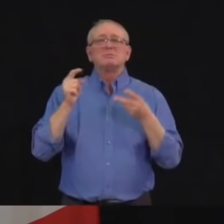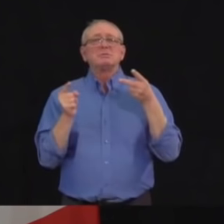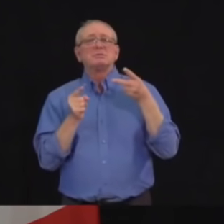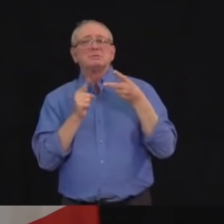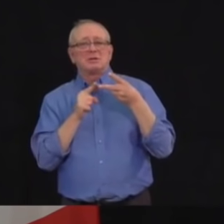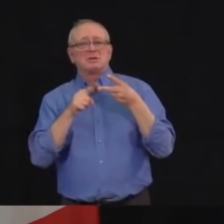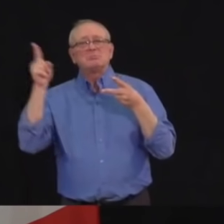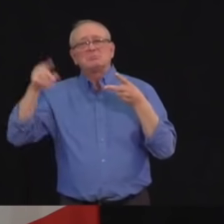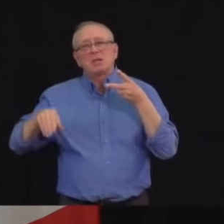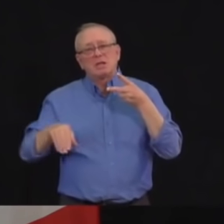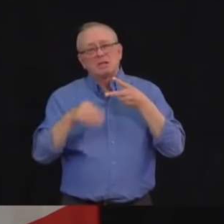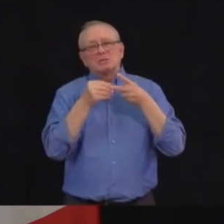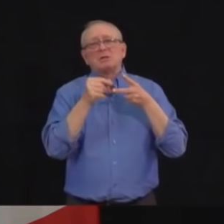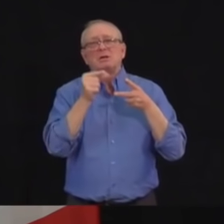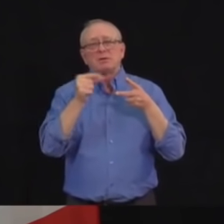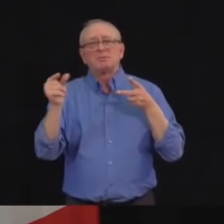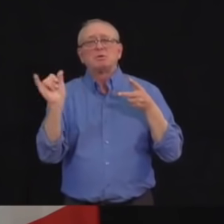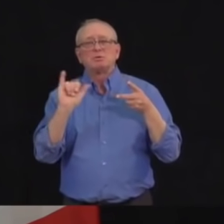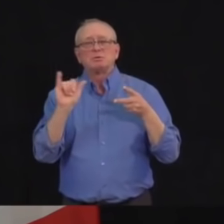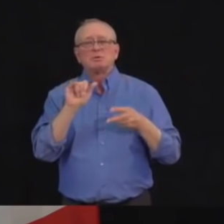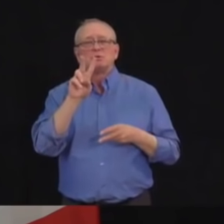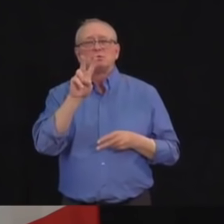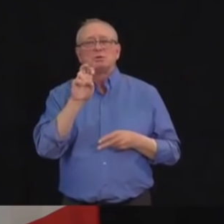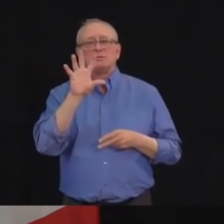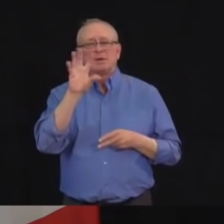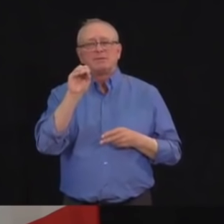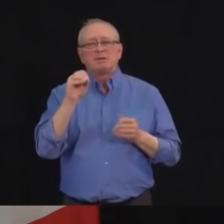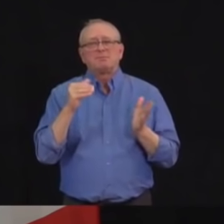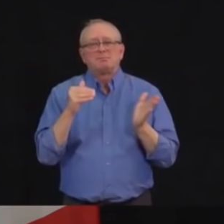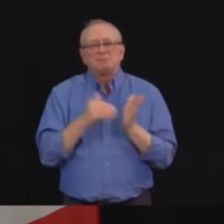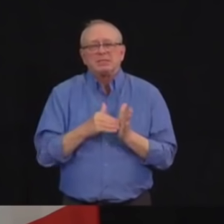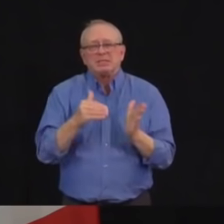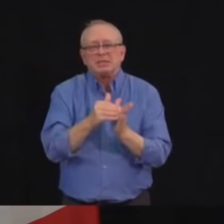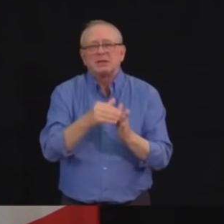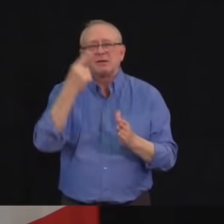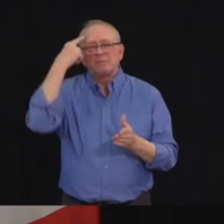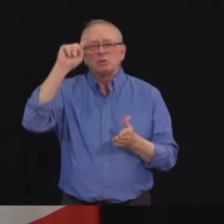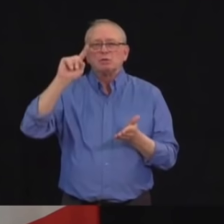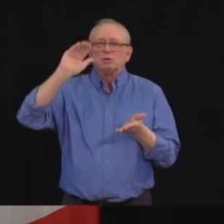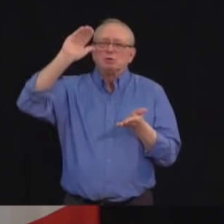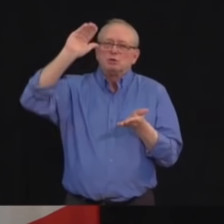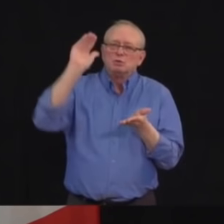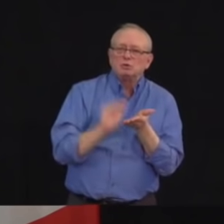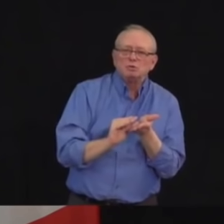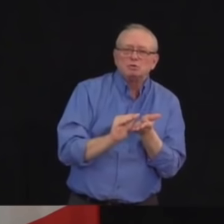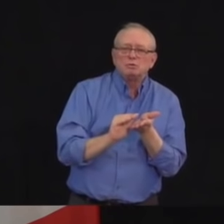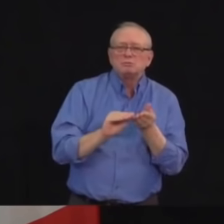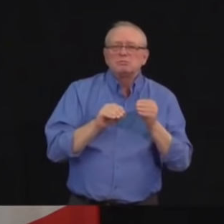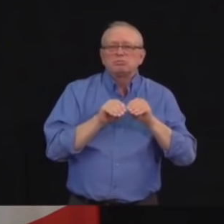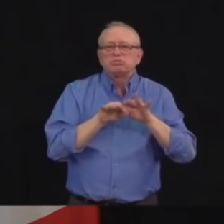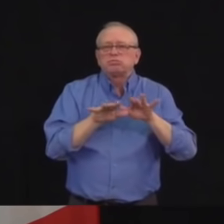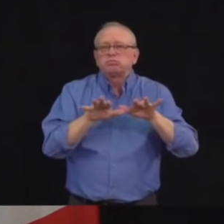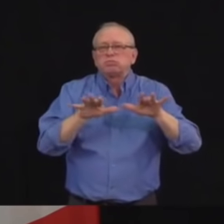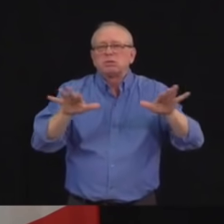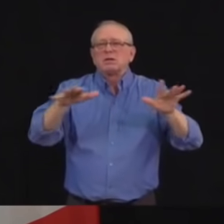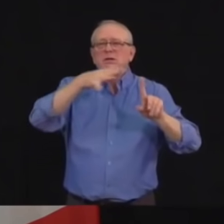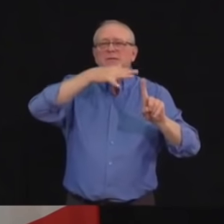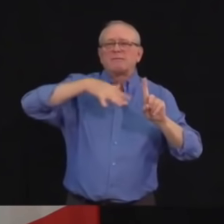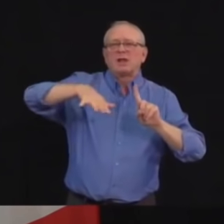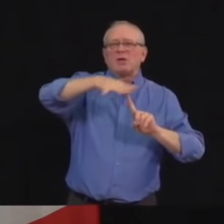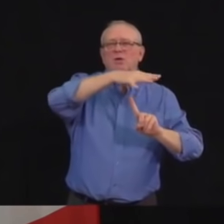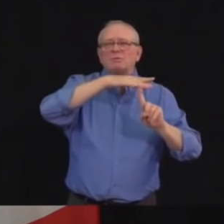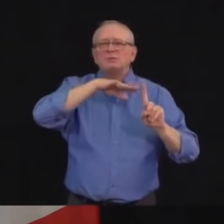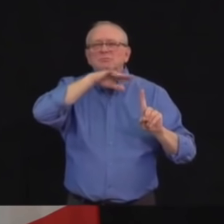reduce emissions in the Canadian oil and gas sector with a focus on methane. This will provide